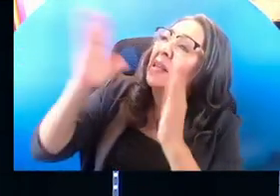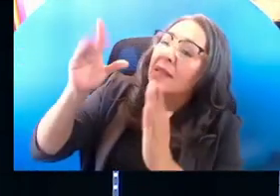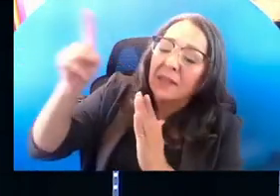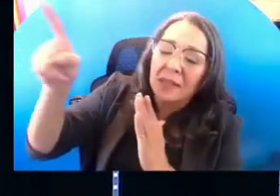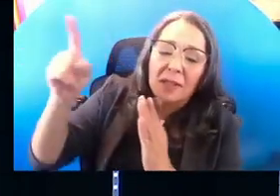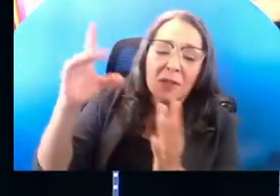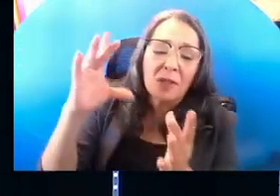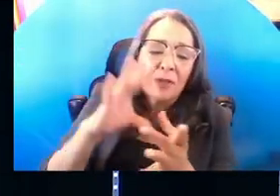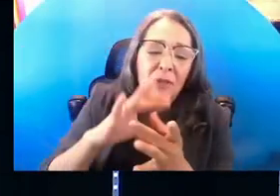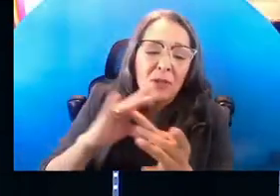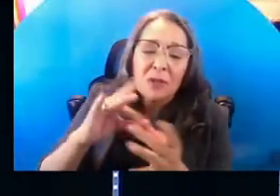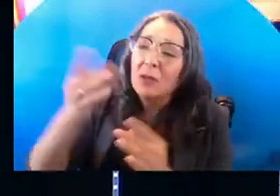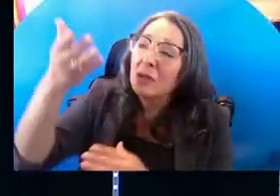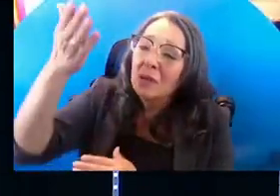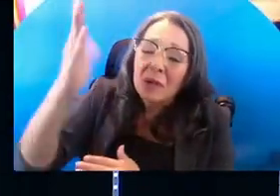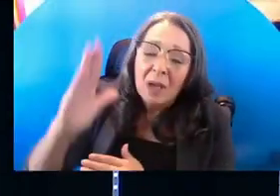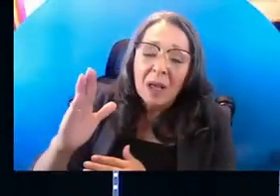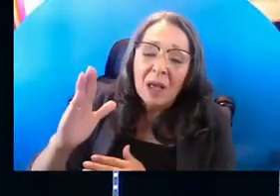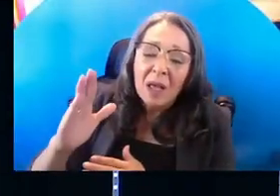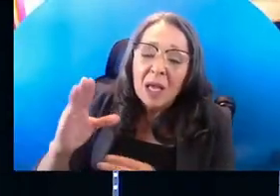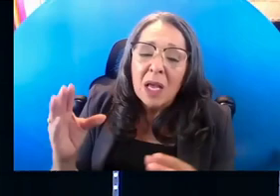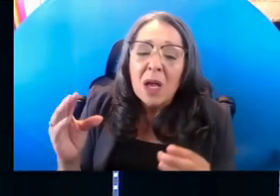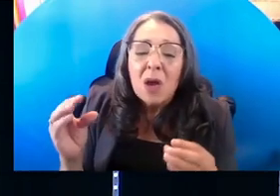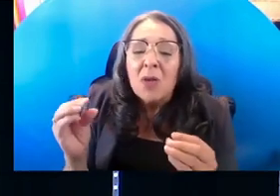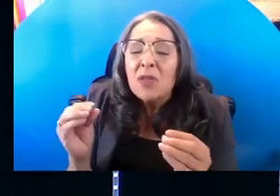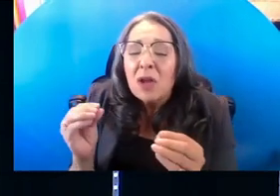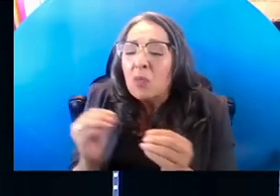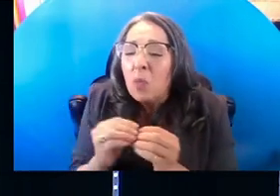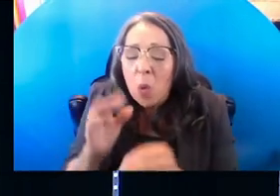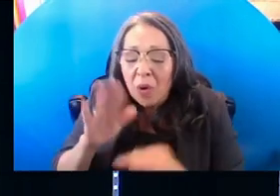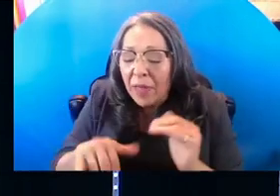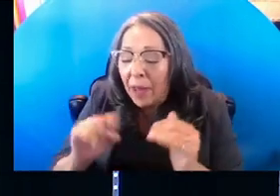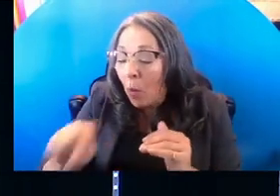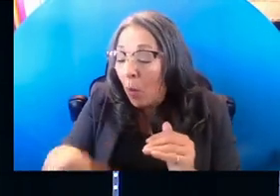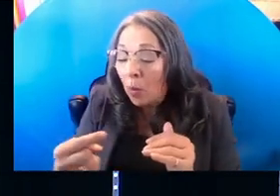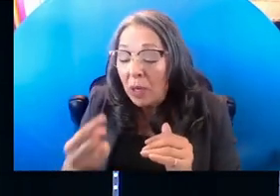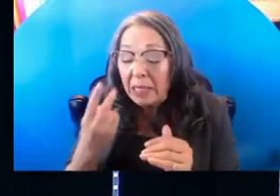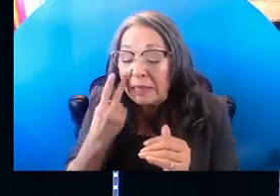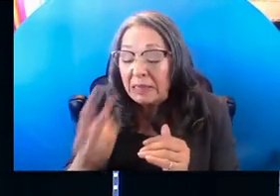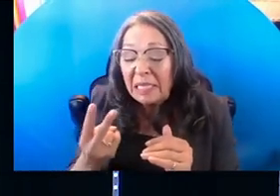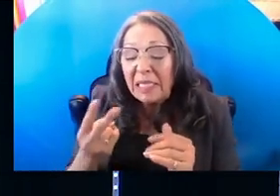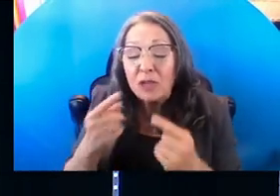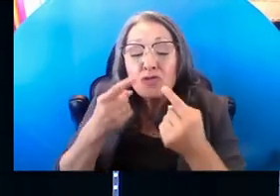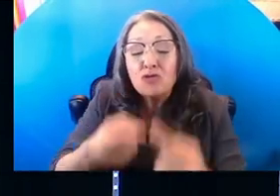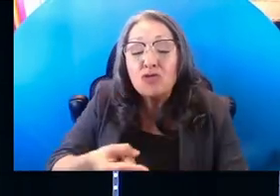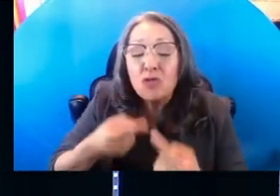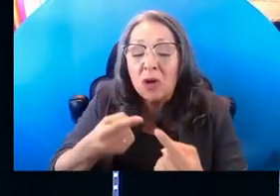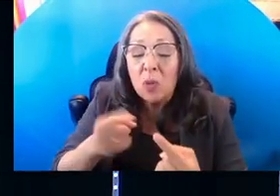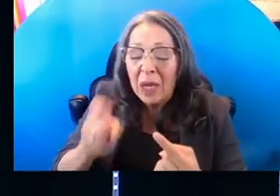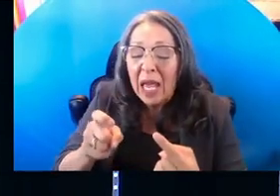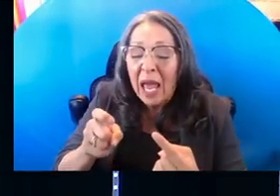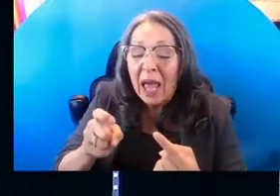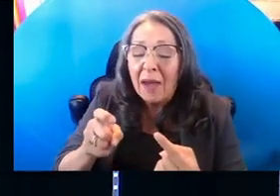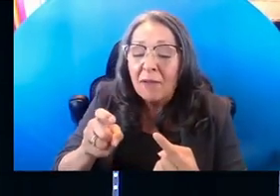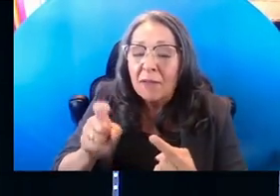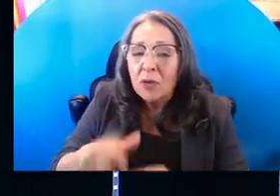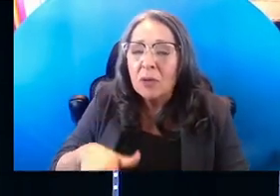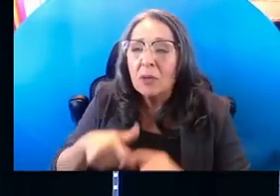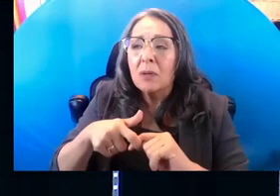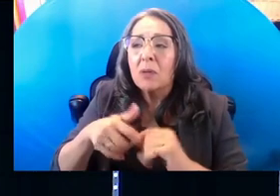to it than meets the eye. There's more to it than what you're just seeing right now. We've got to stop and get that different perspective.